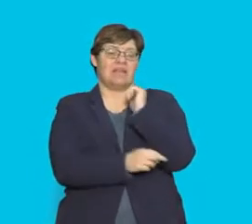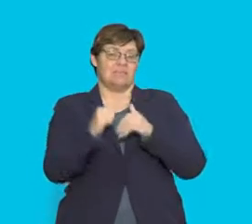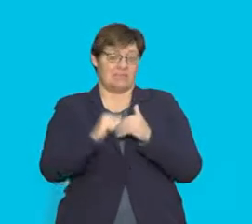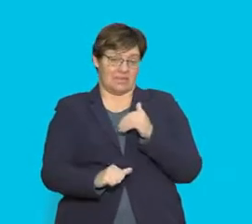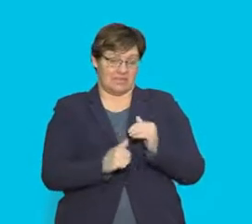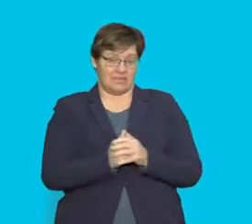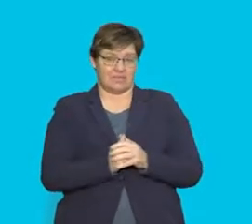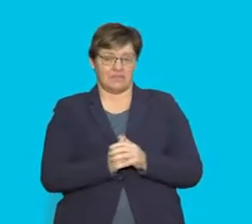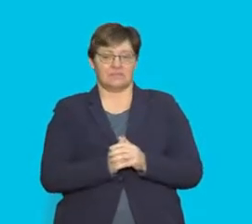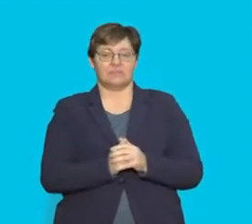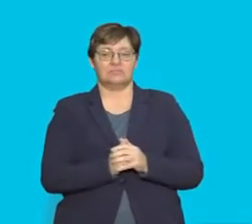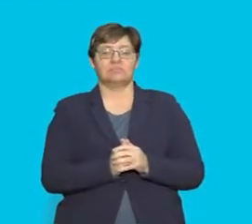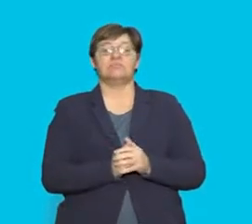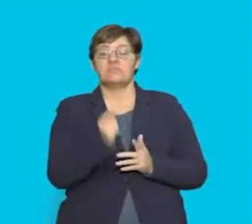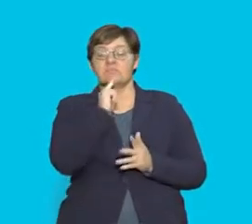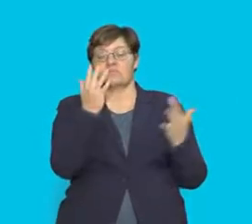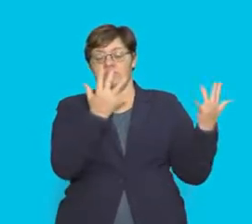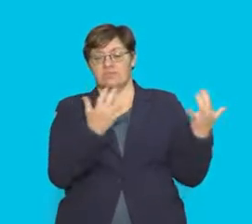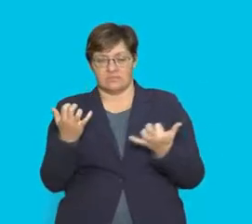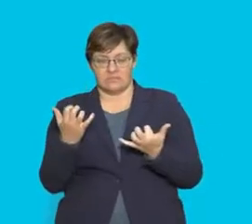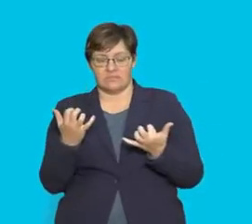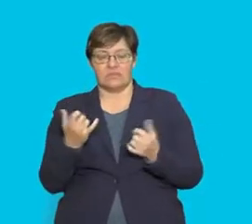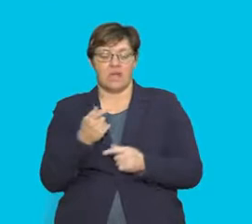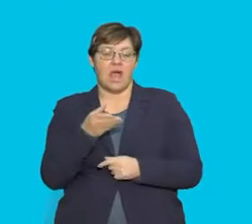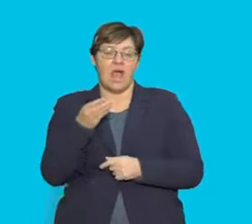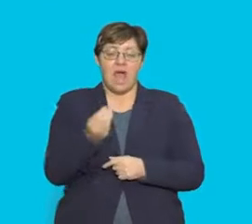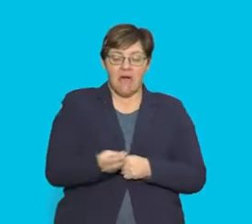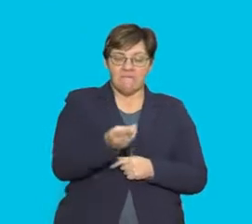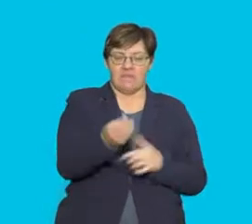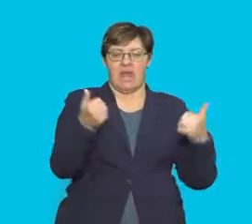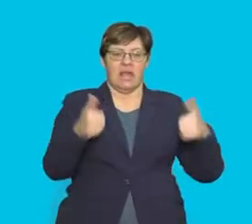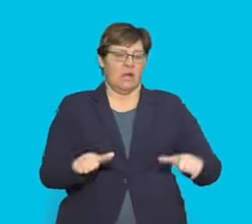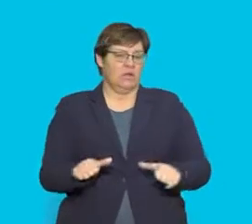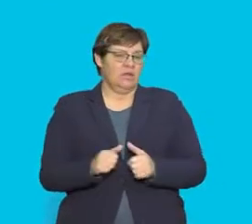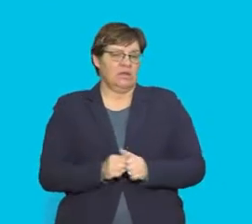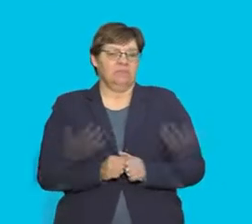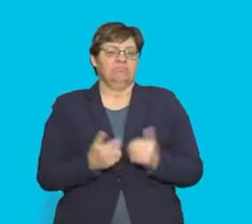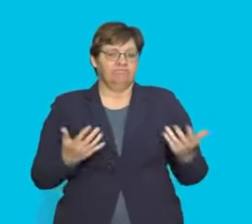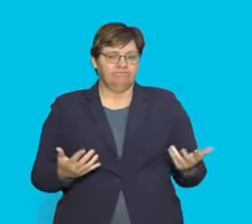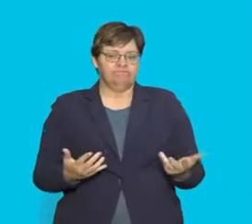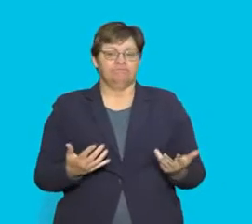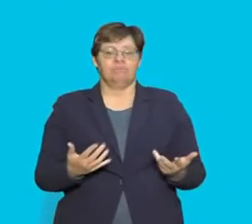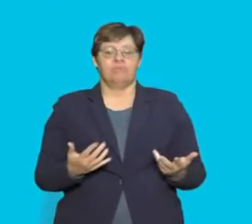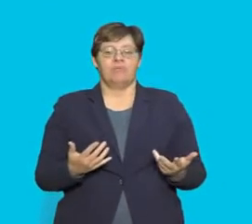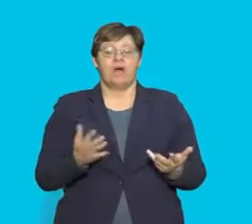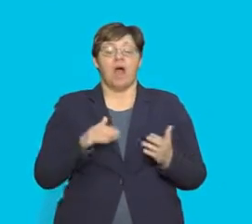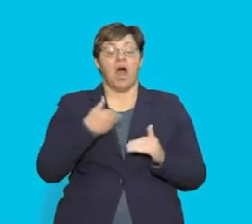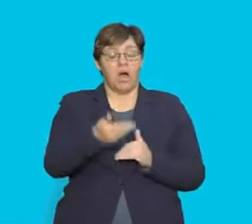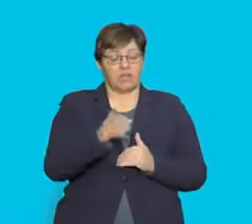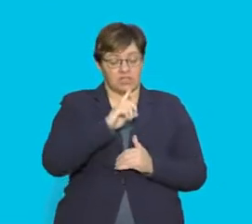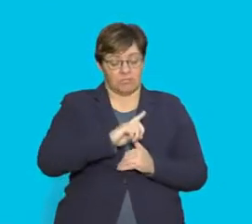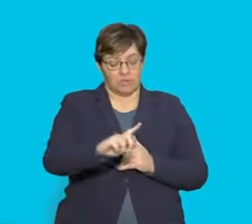month. Now calculate how much money ASIF will have in this account. Immediately